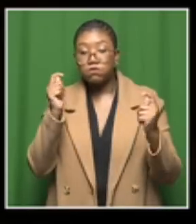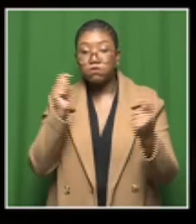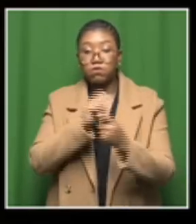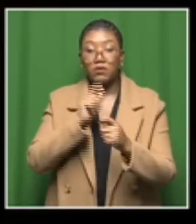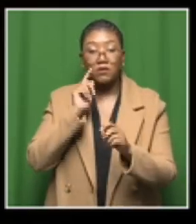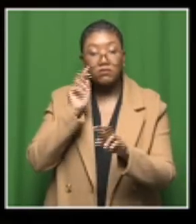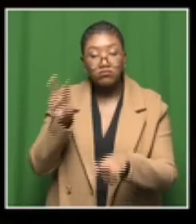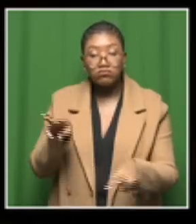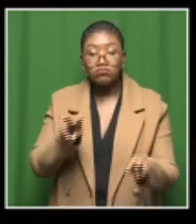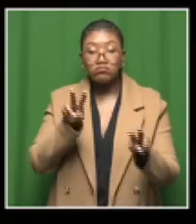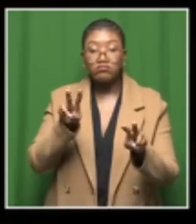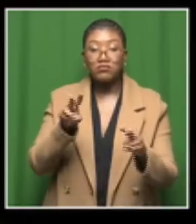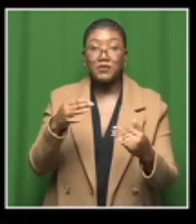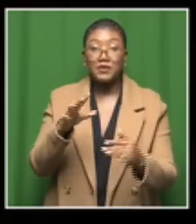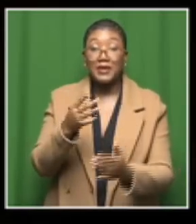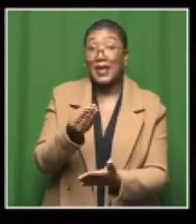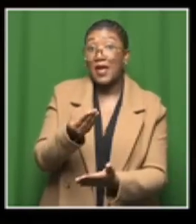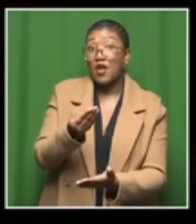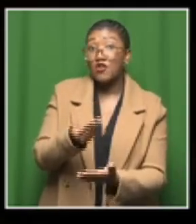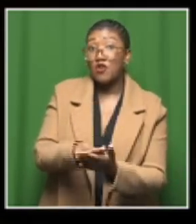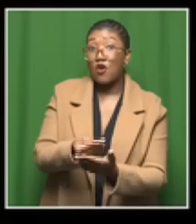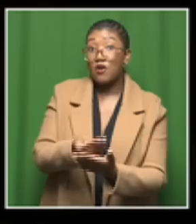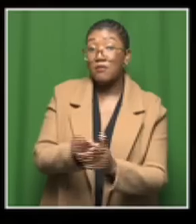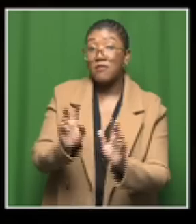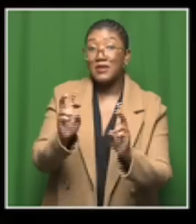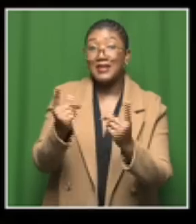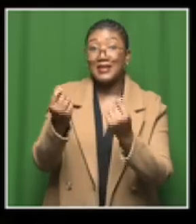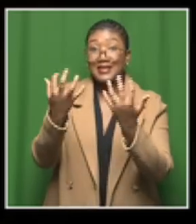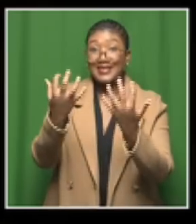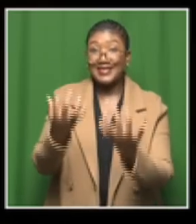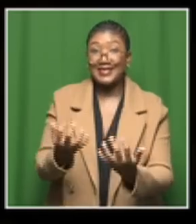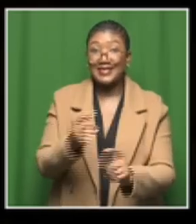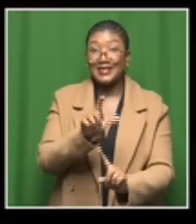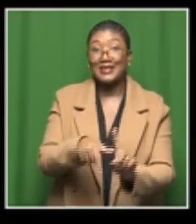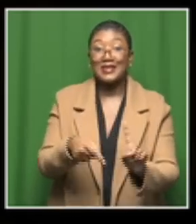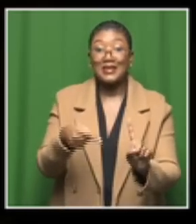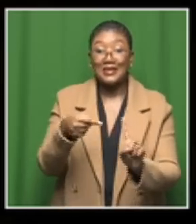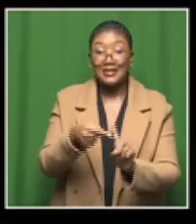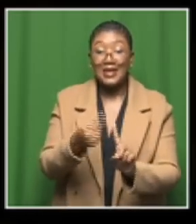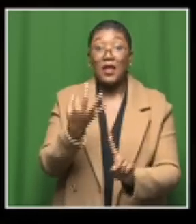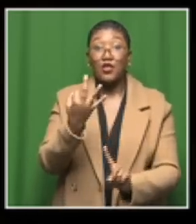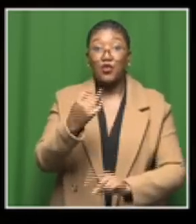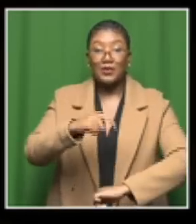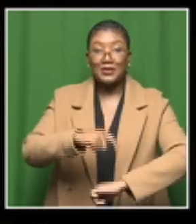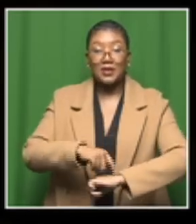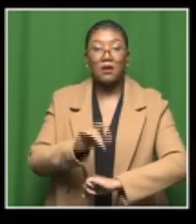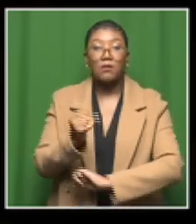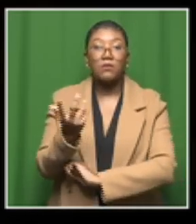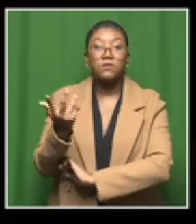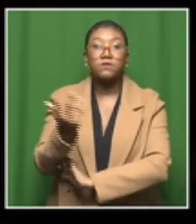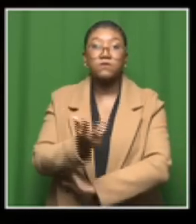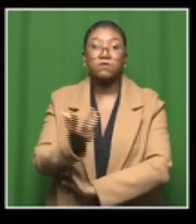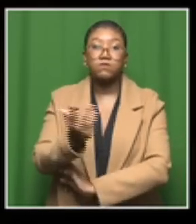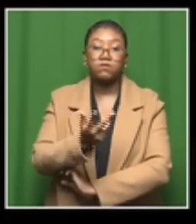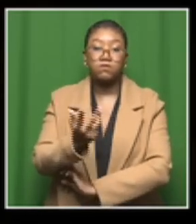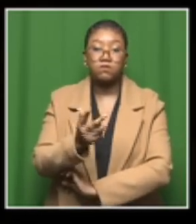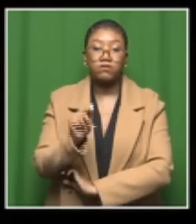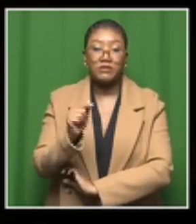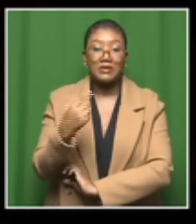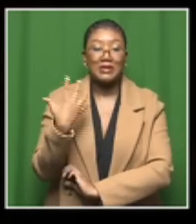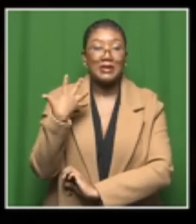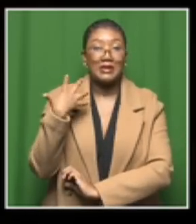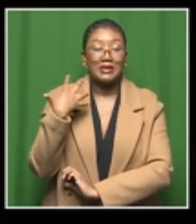at seeing this third attempt by the Minister of Finance, Enoch Godongwana, tabling his third